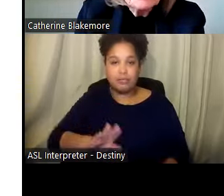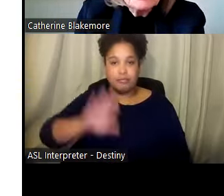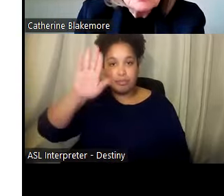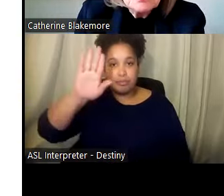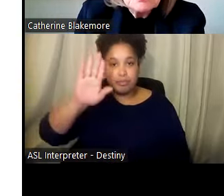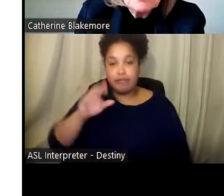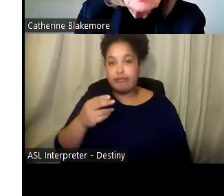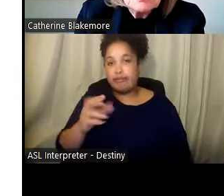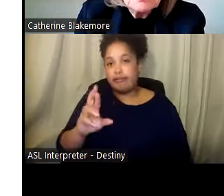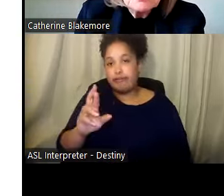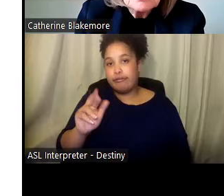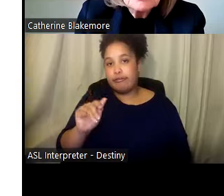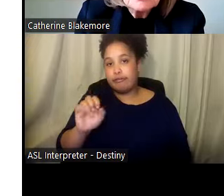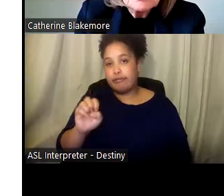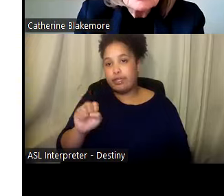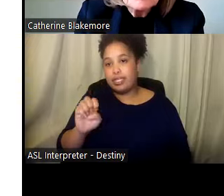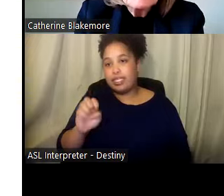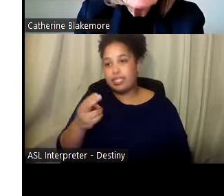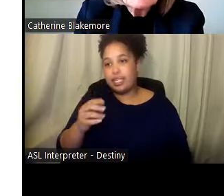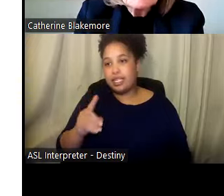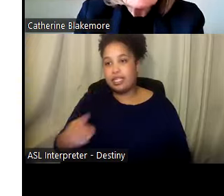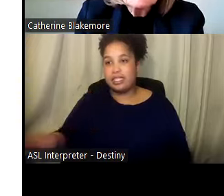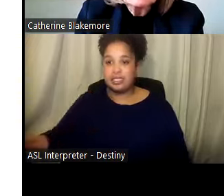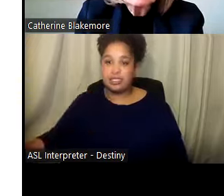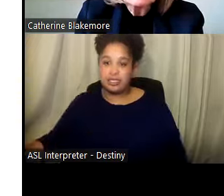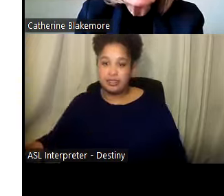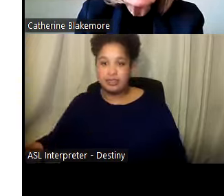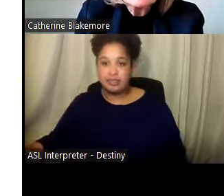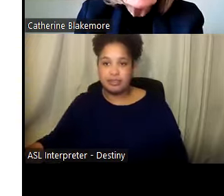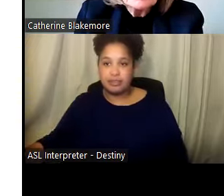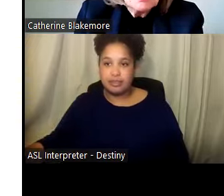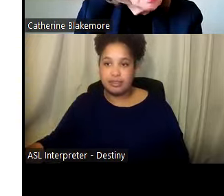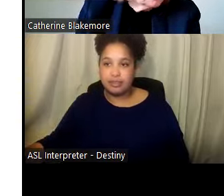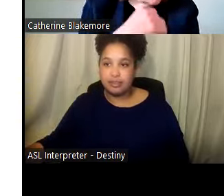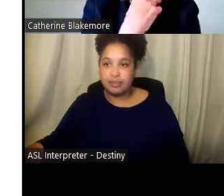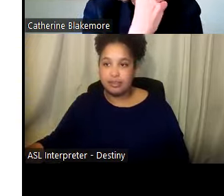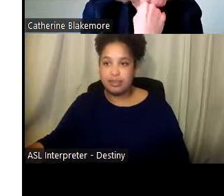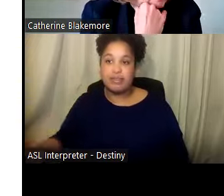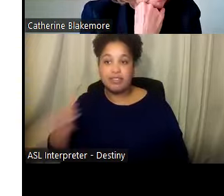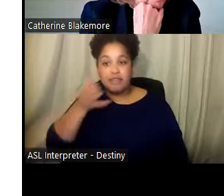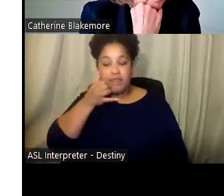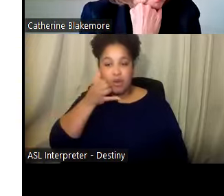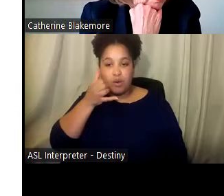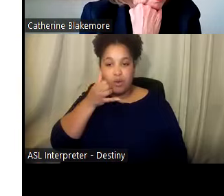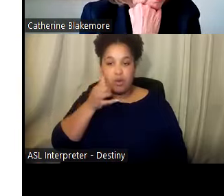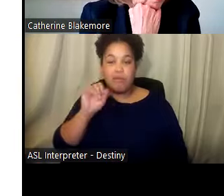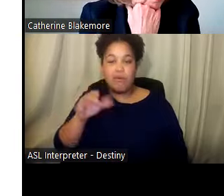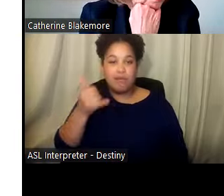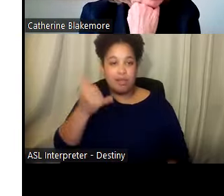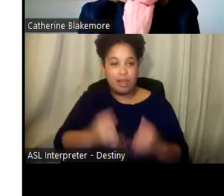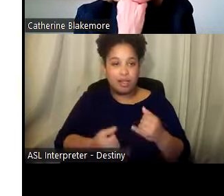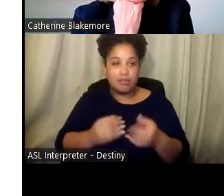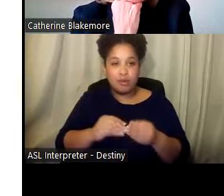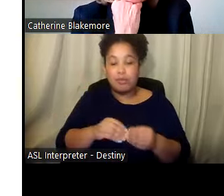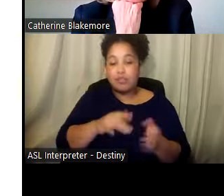unmute your line. If you're joining by phone, you can press *9 on your dial pad and raise your hand, and we'll call out the last 4 digits of your phone